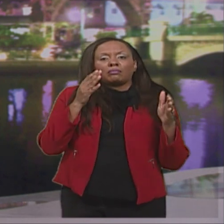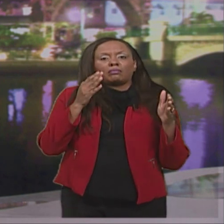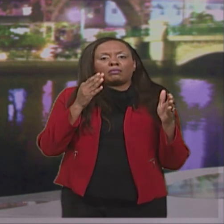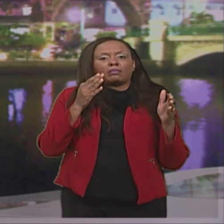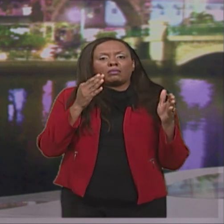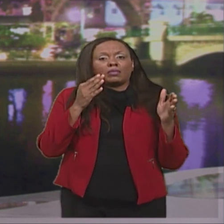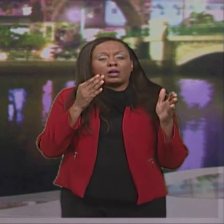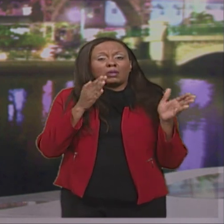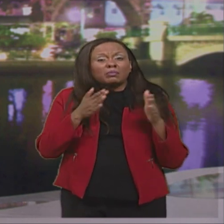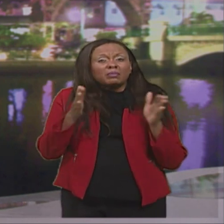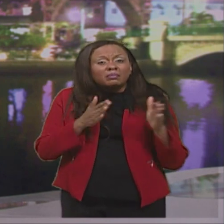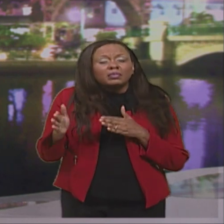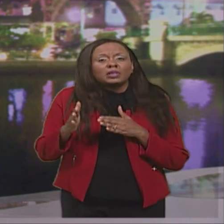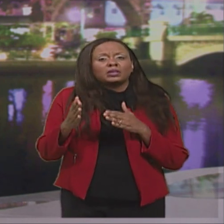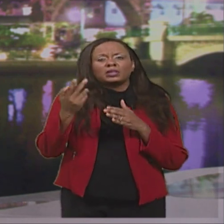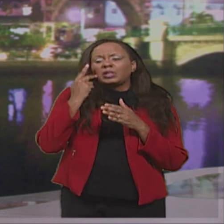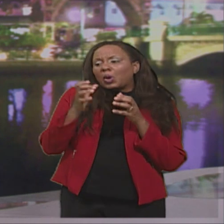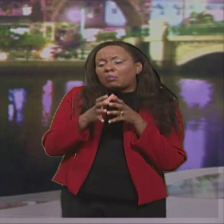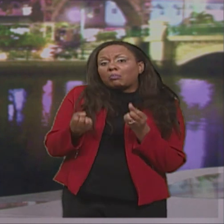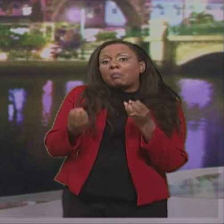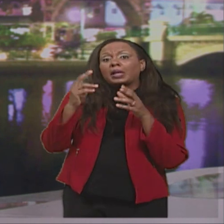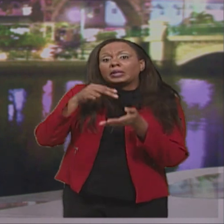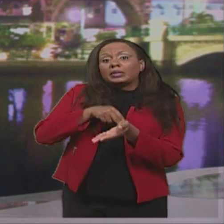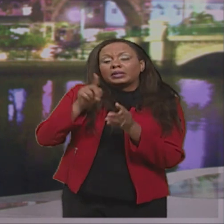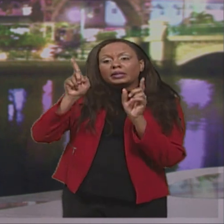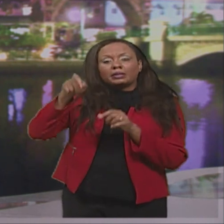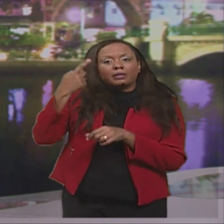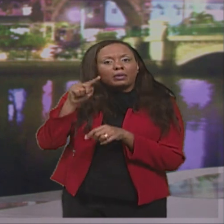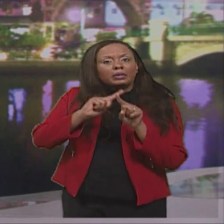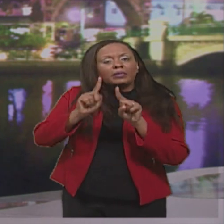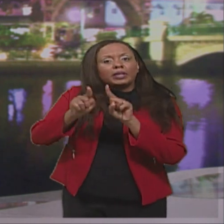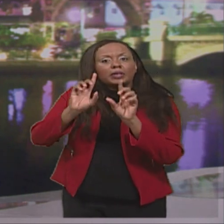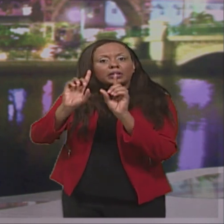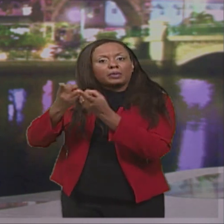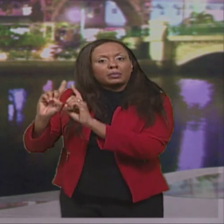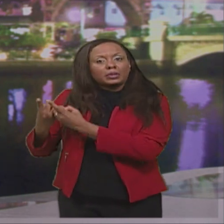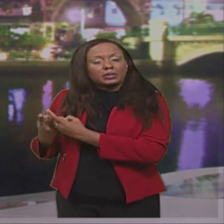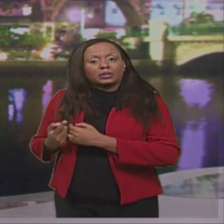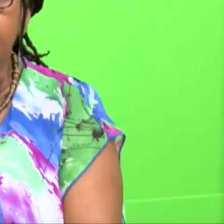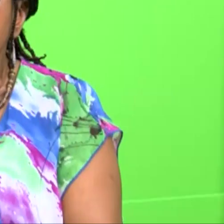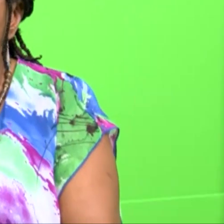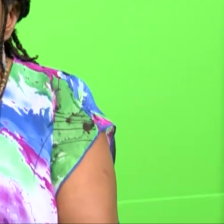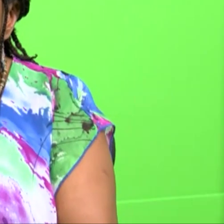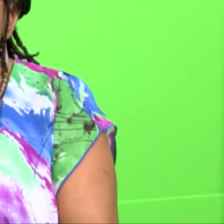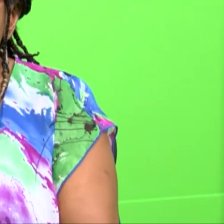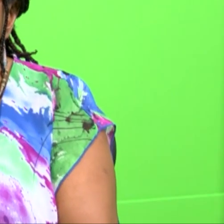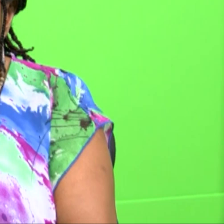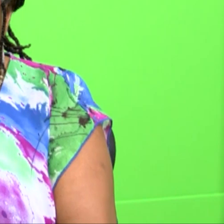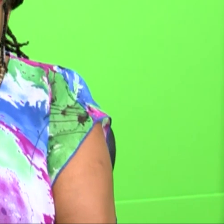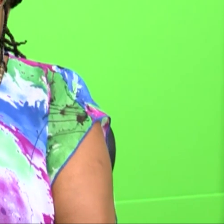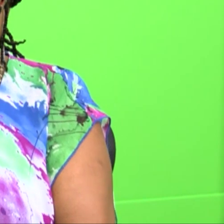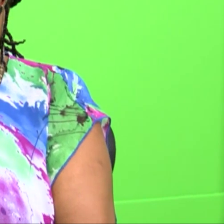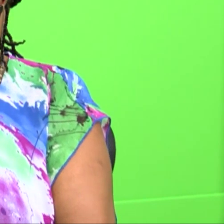to get a clearer picture of the numbers required for the various institutions. It is a case of looking at where the